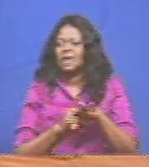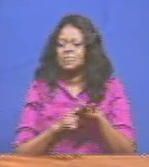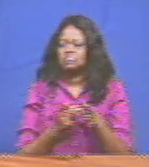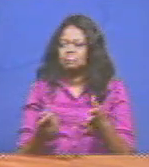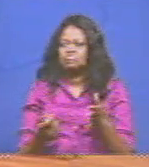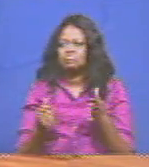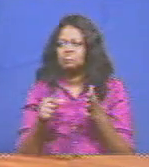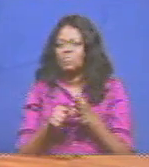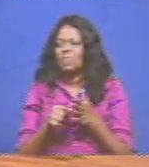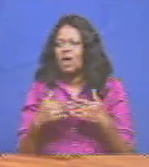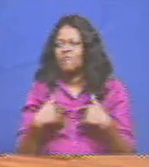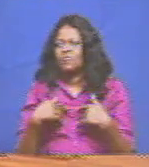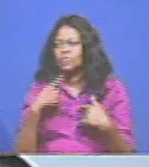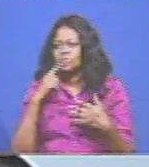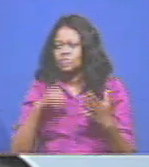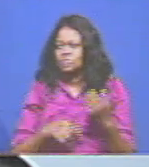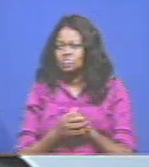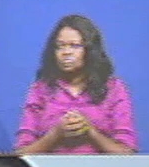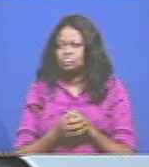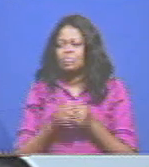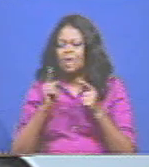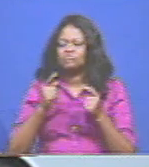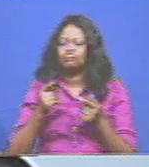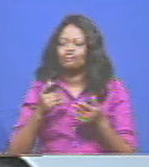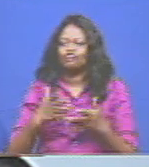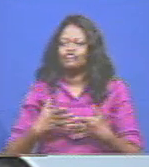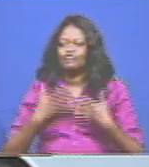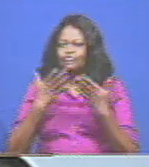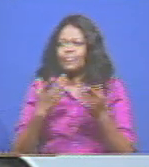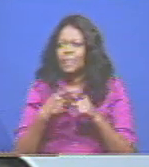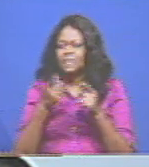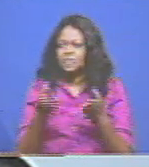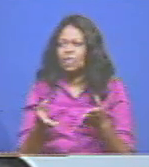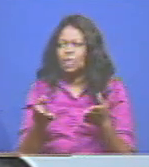is they'll go underground. Mm-hmm. Yeah. But as of now, there's no clear